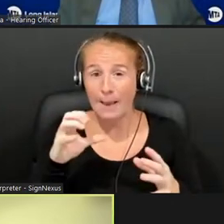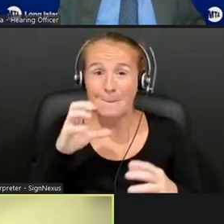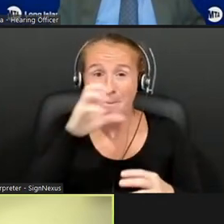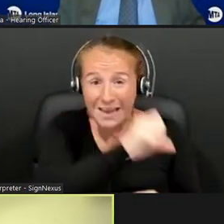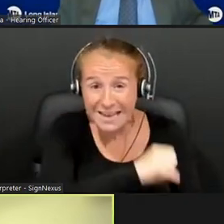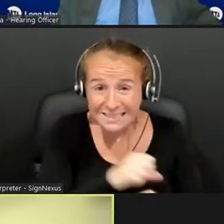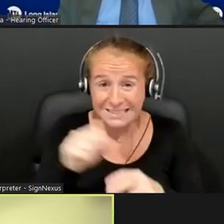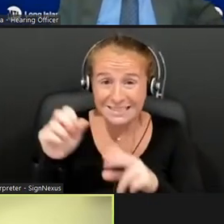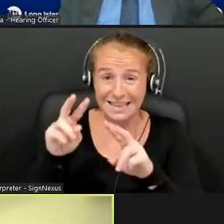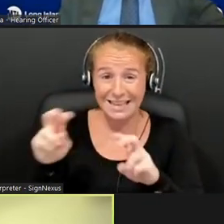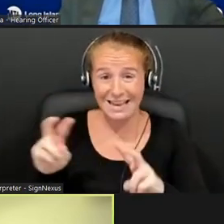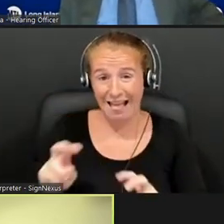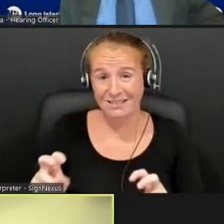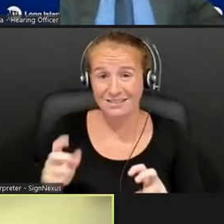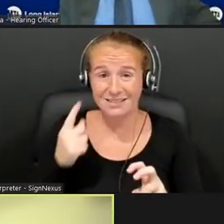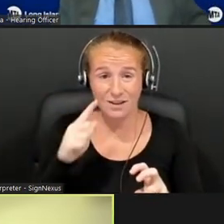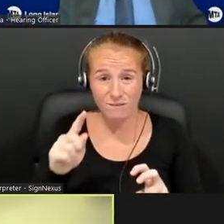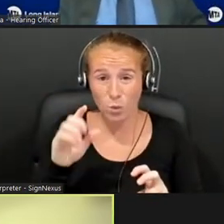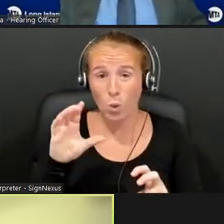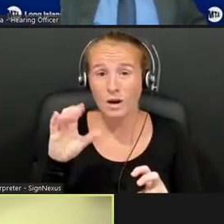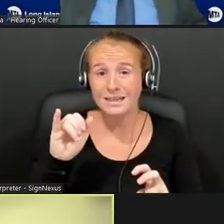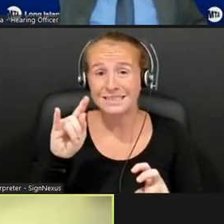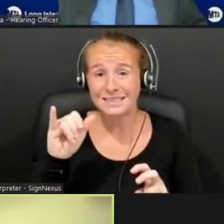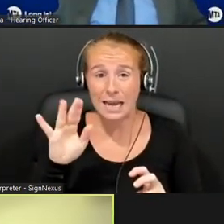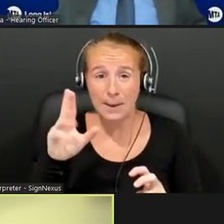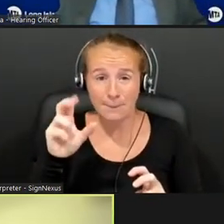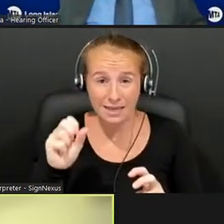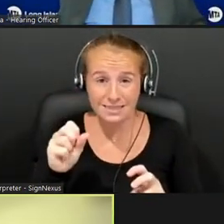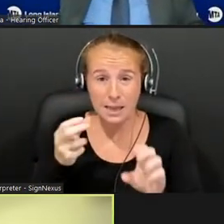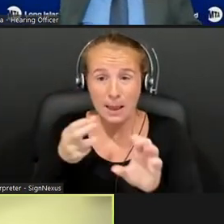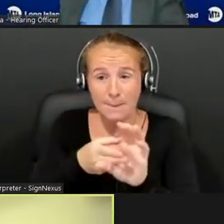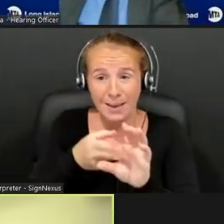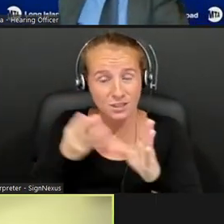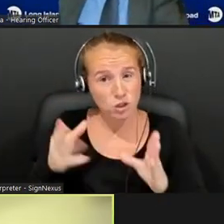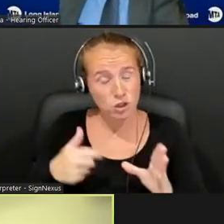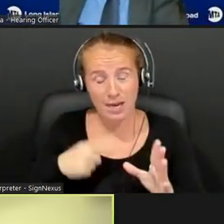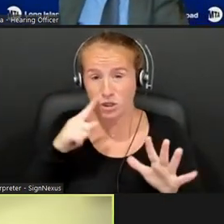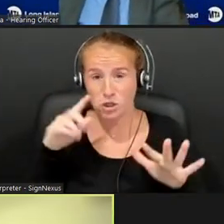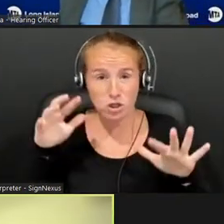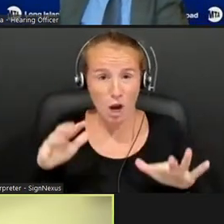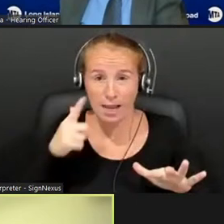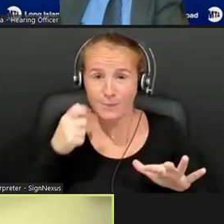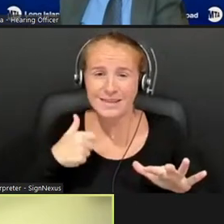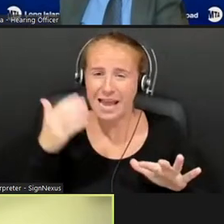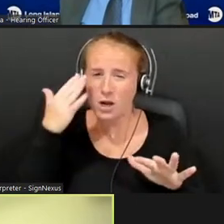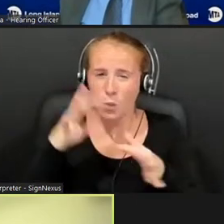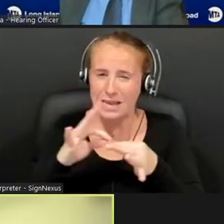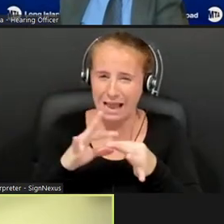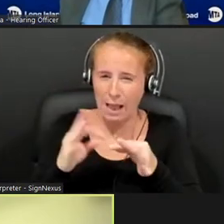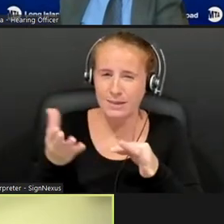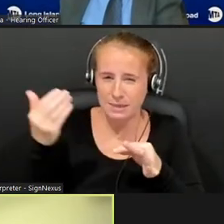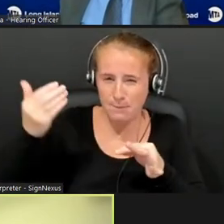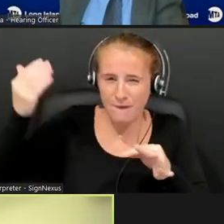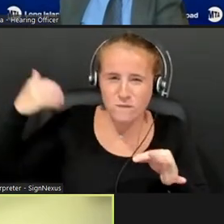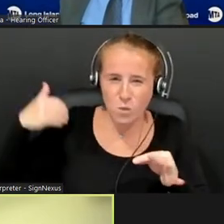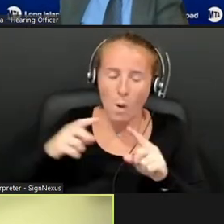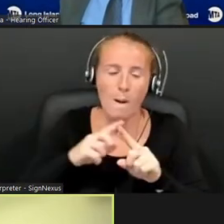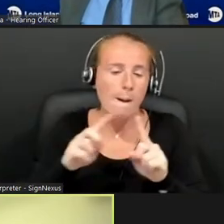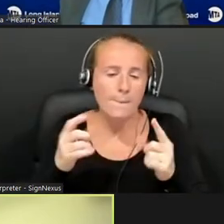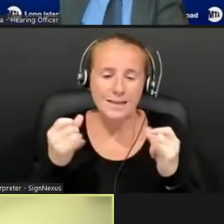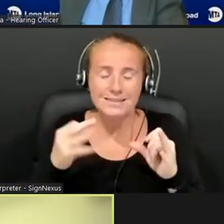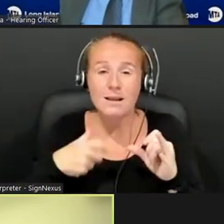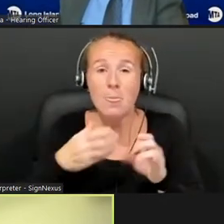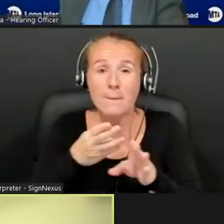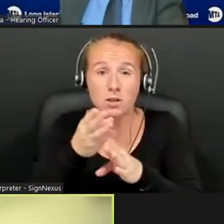the impacts of pricing on inner city bus passengers it's it's astonishing actually because I know we commented on this in scoping the majority of